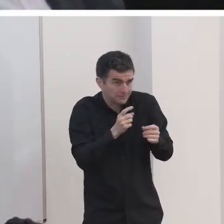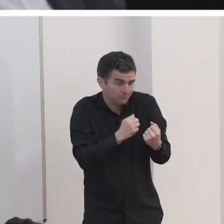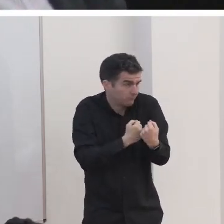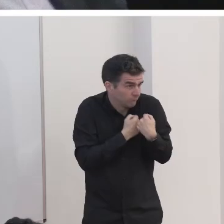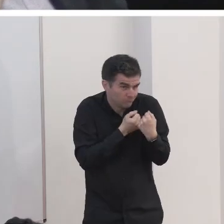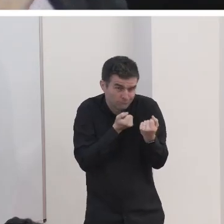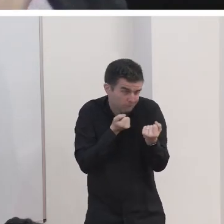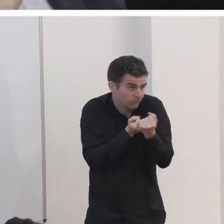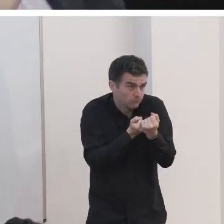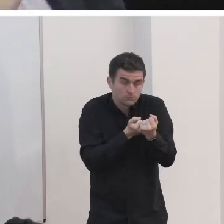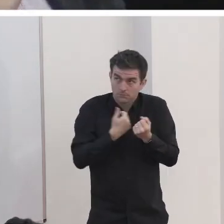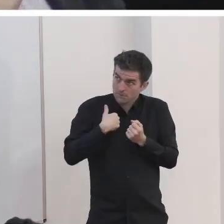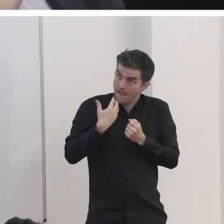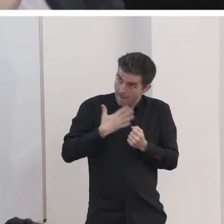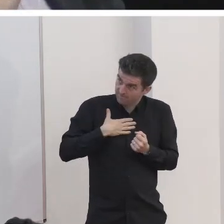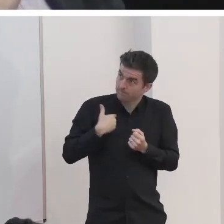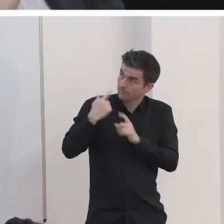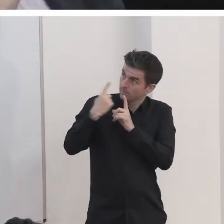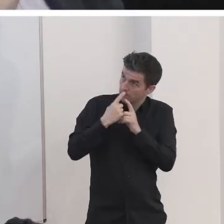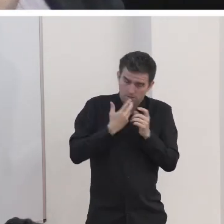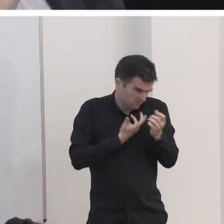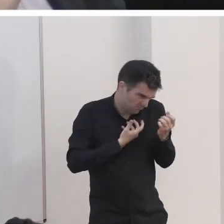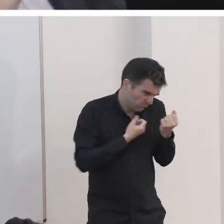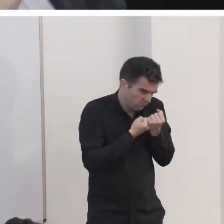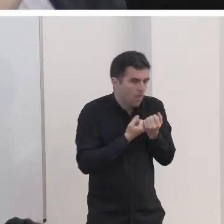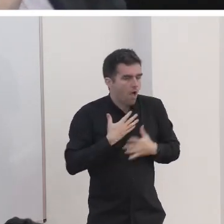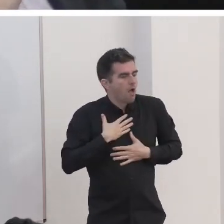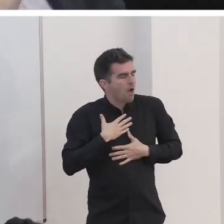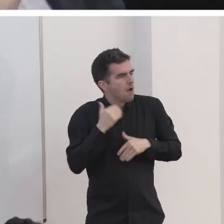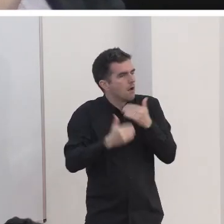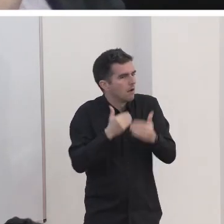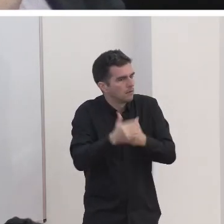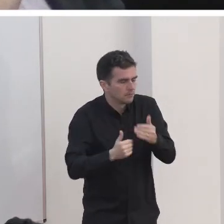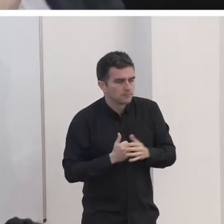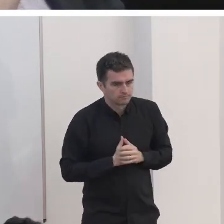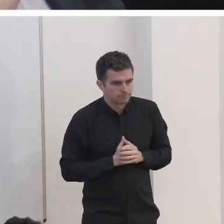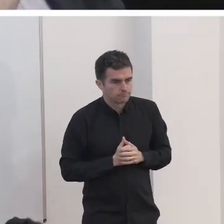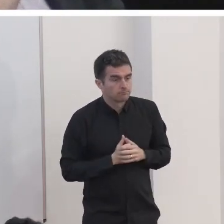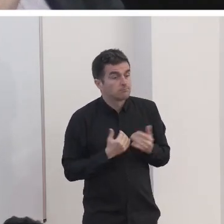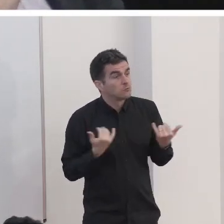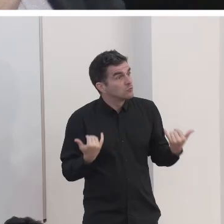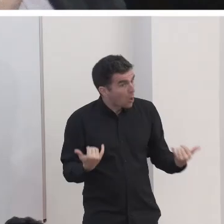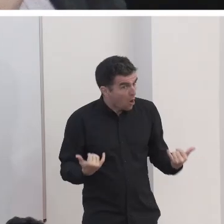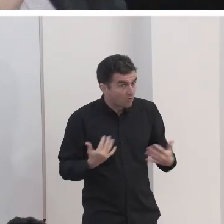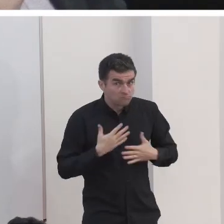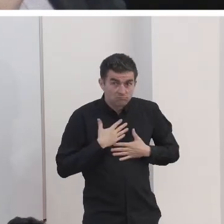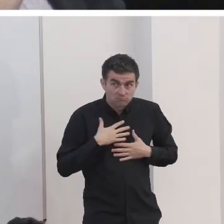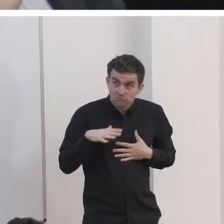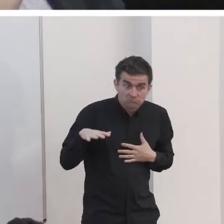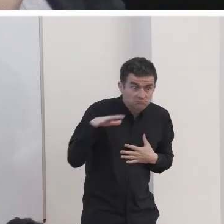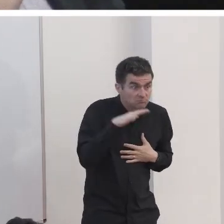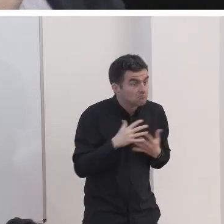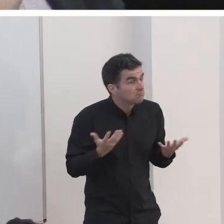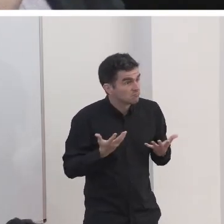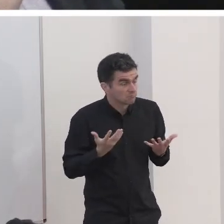Disability, the Act said we should have a National Commission for Persons with Disability. And we want